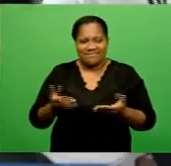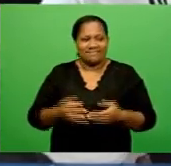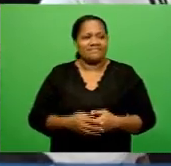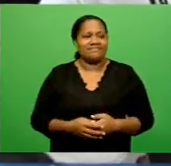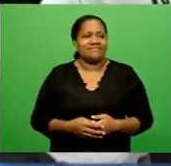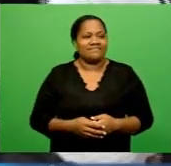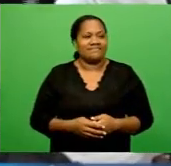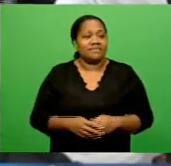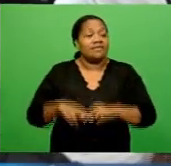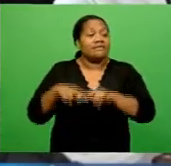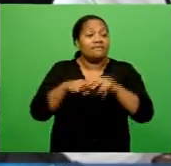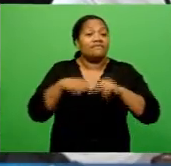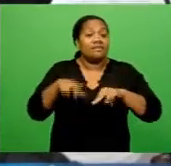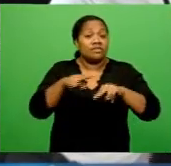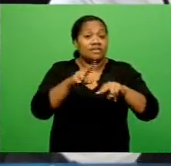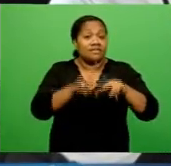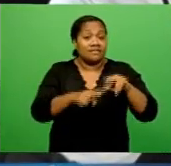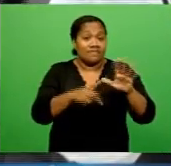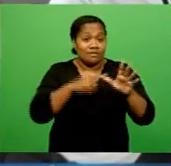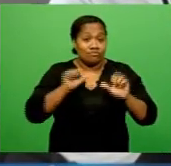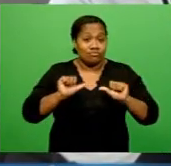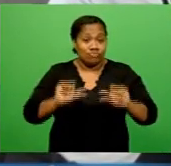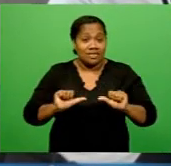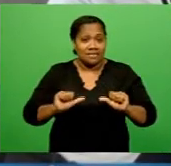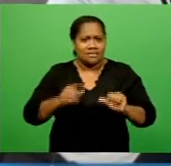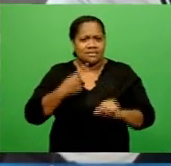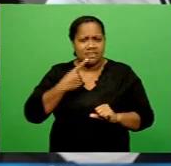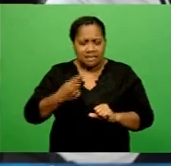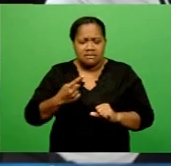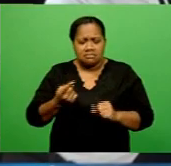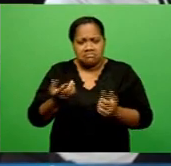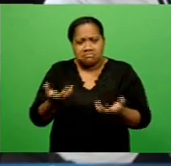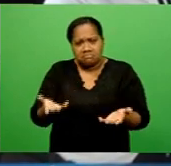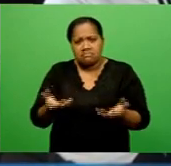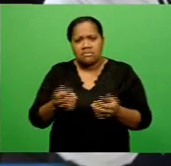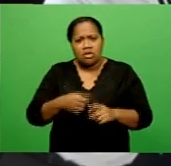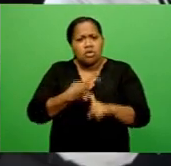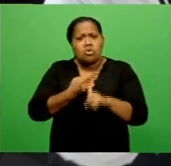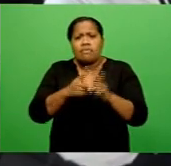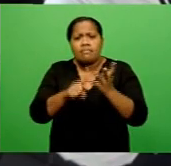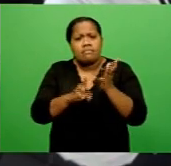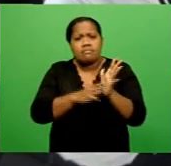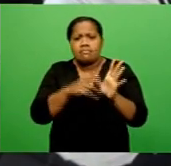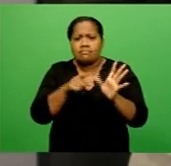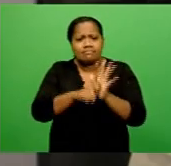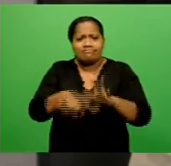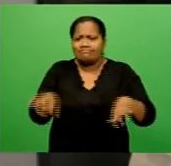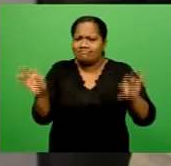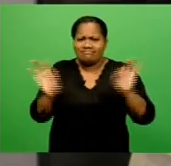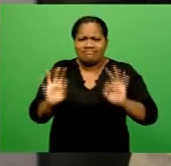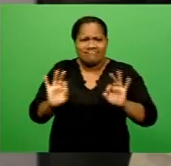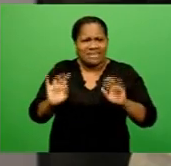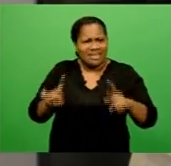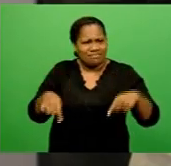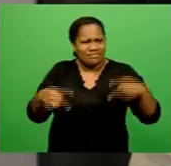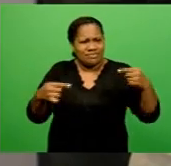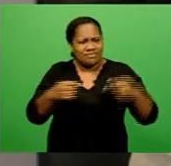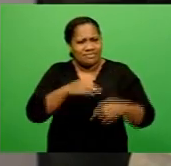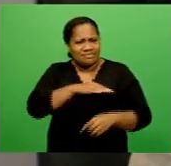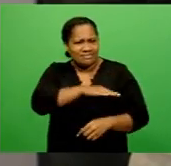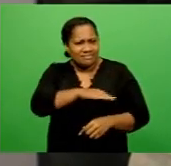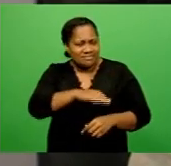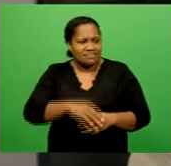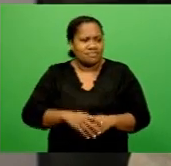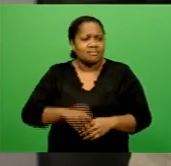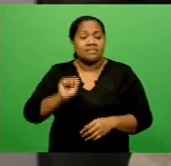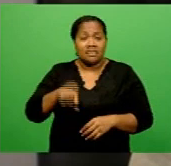Fiji FA President Rajesh Patel says as far as they are concerned, Kumar has no case against them. Ravinesh Kumar has withdrawn it and everything,